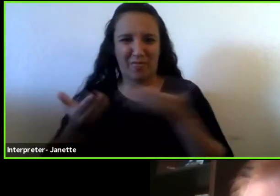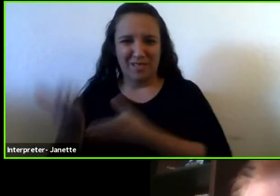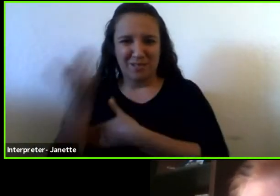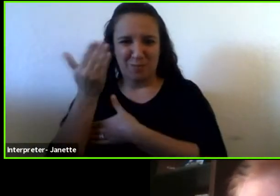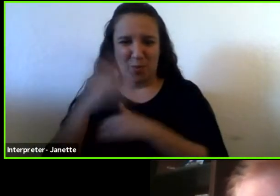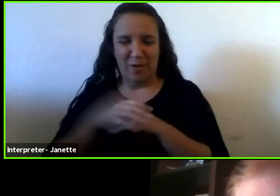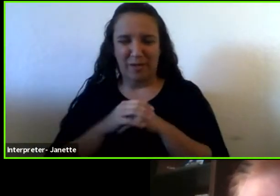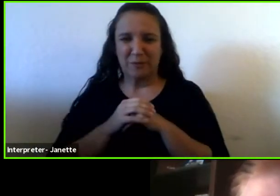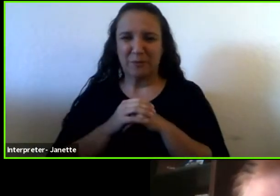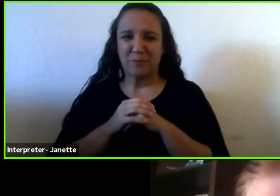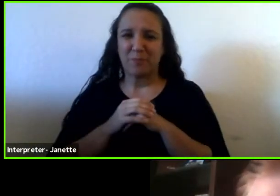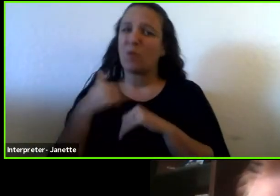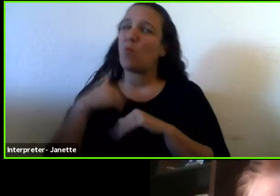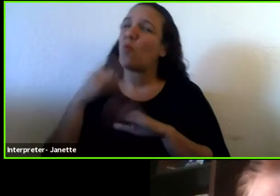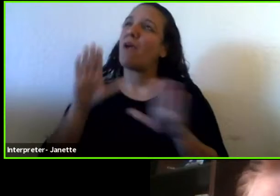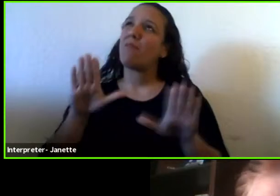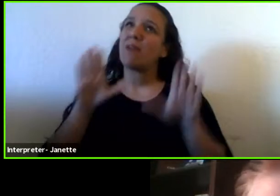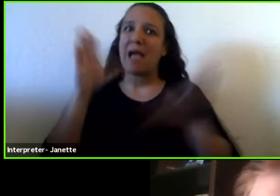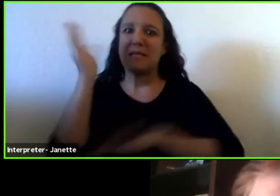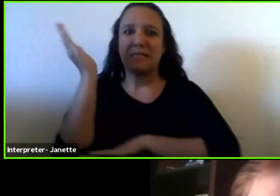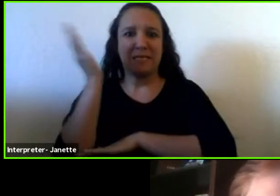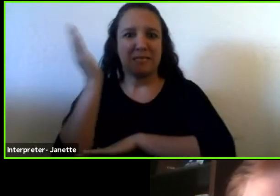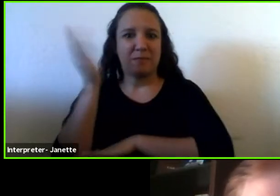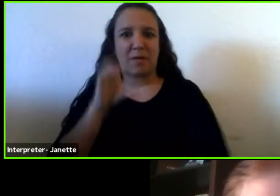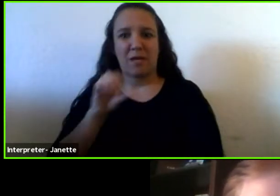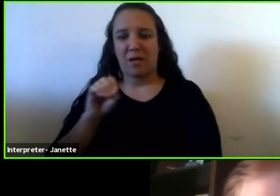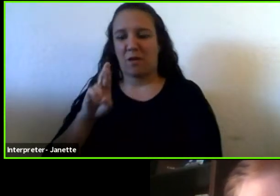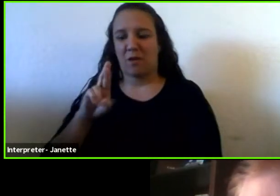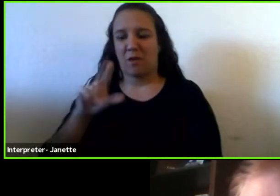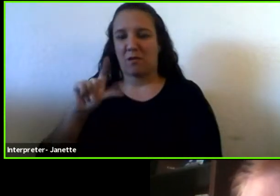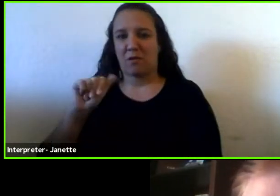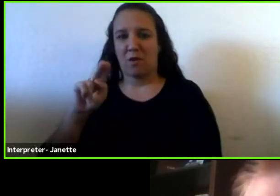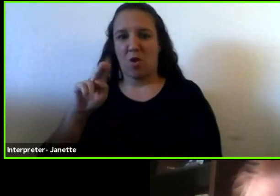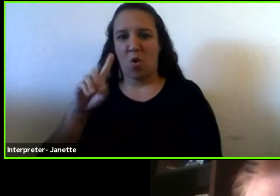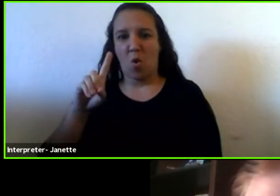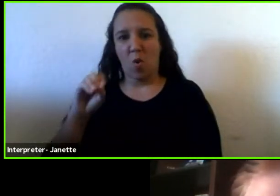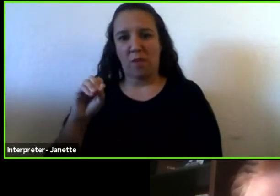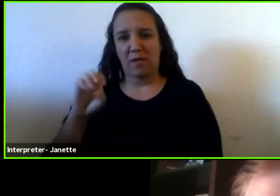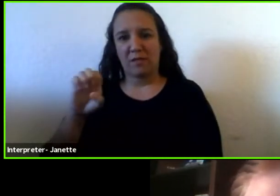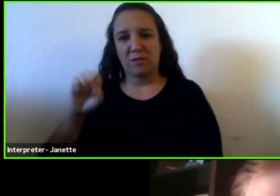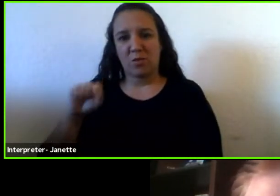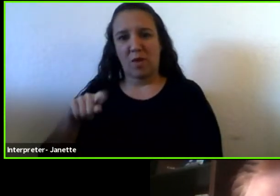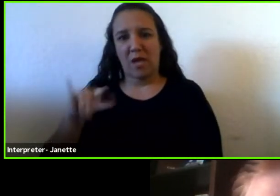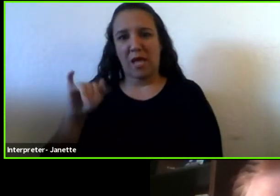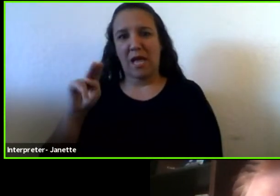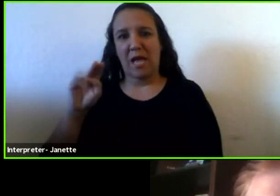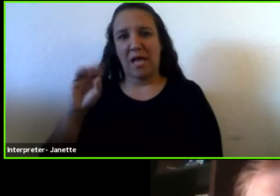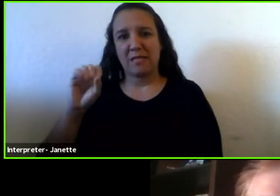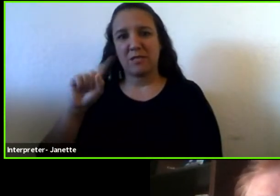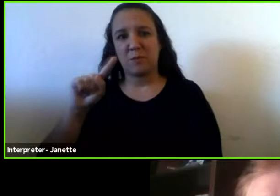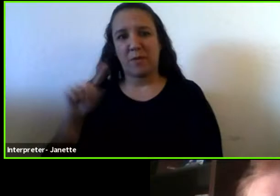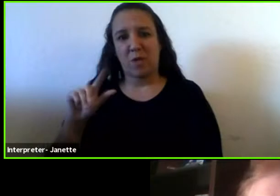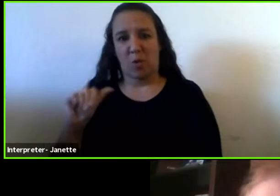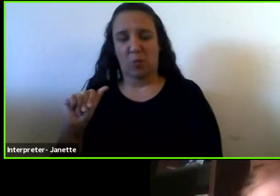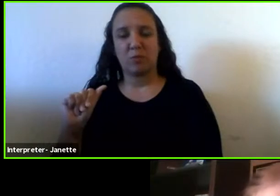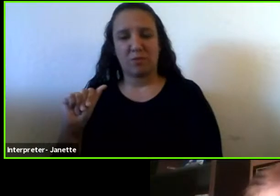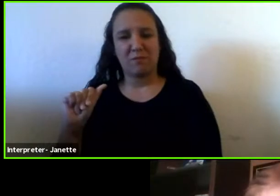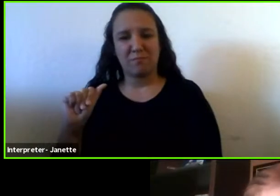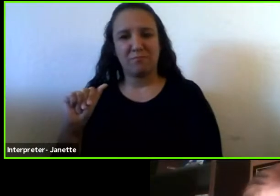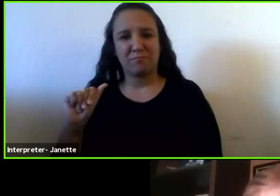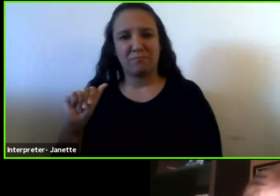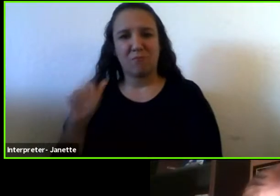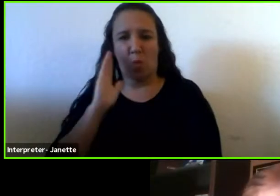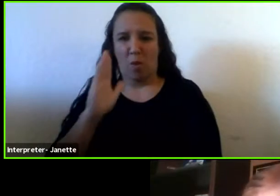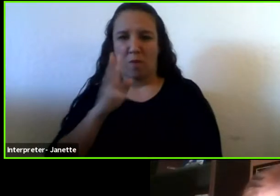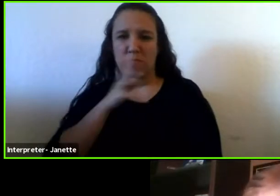got an excellent speaker, Orlando Espinosa, who I'll introduce here shortly. But Bank United is proud